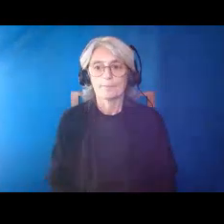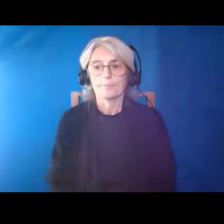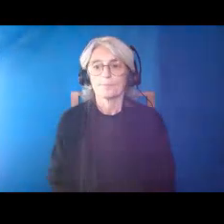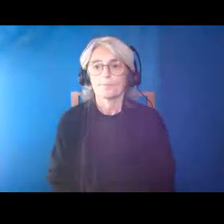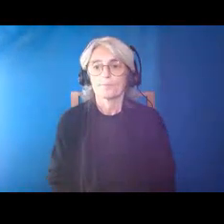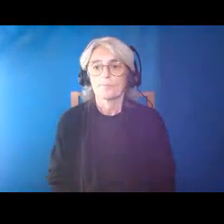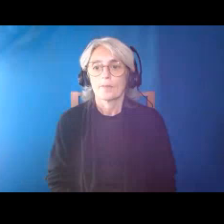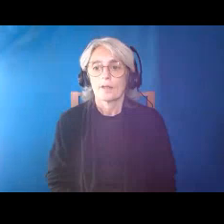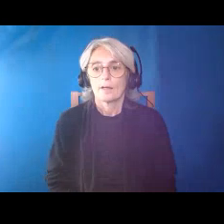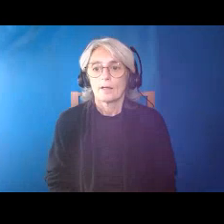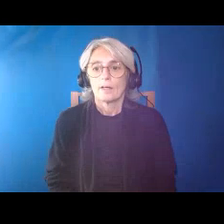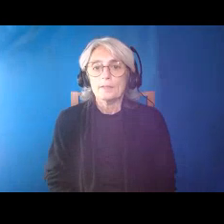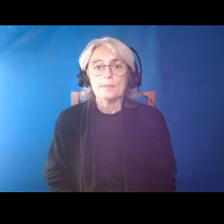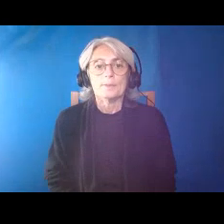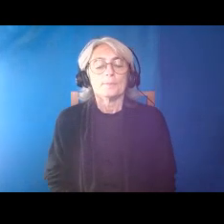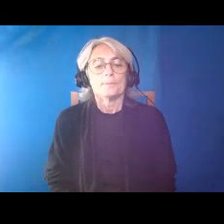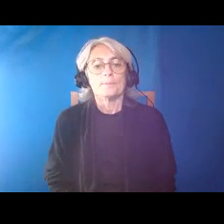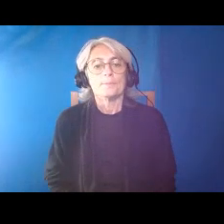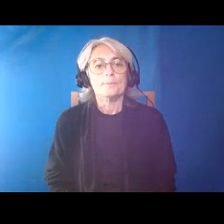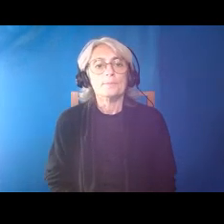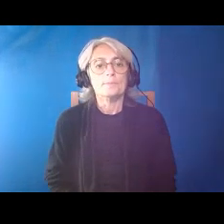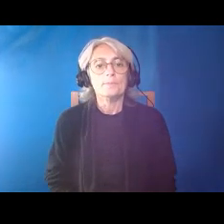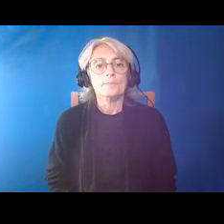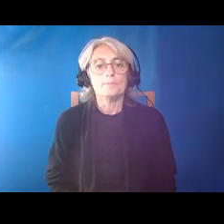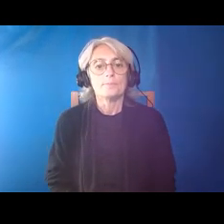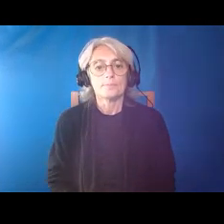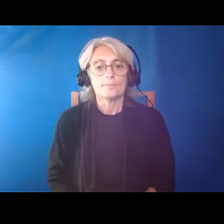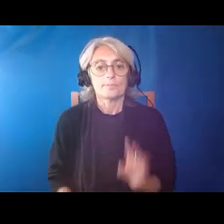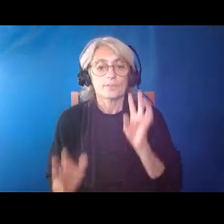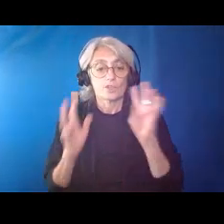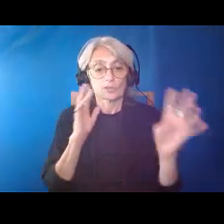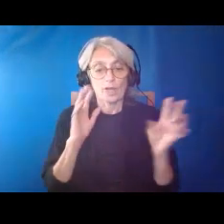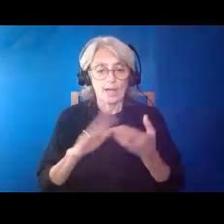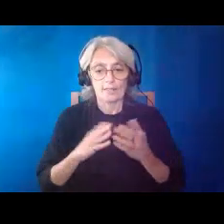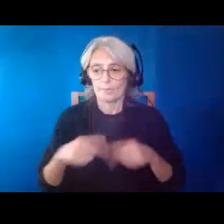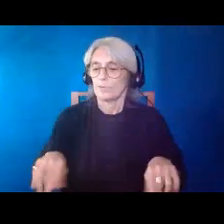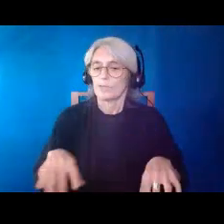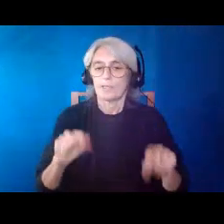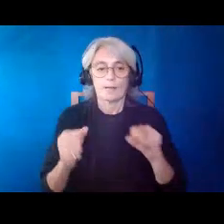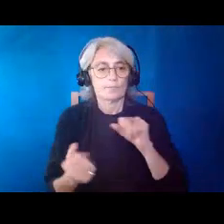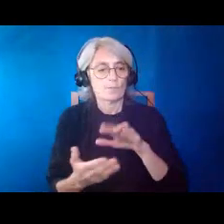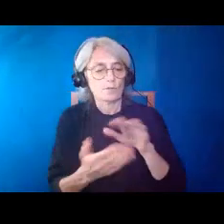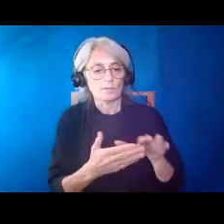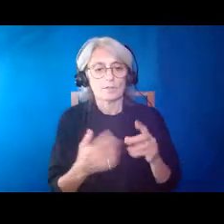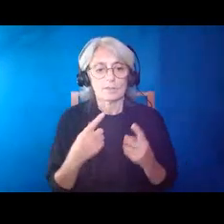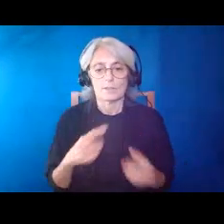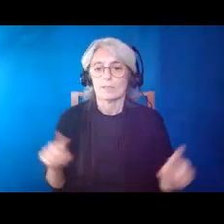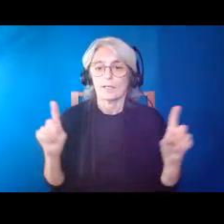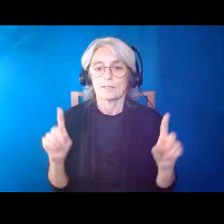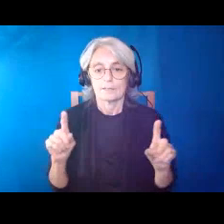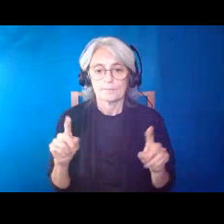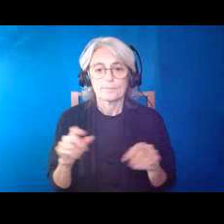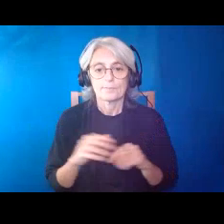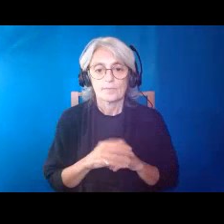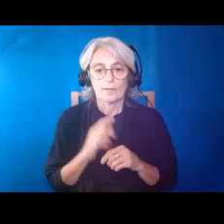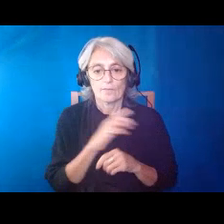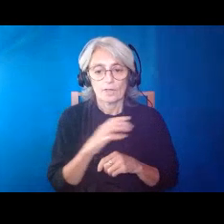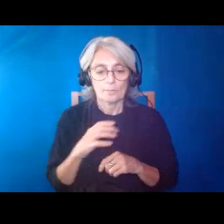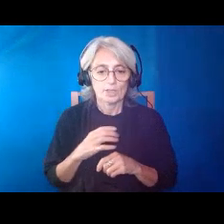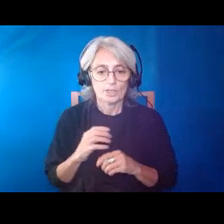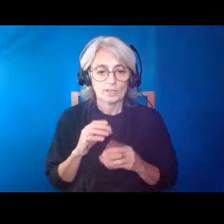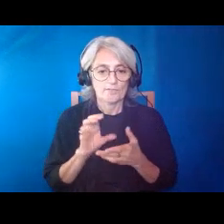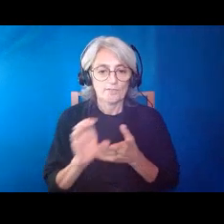These projects showcase the creative approaches communities in the region are taking to be successful in the Commission's competitive funding programs. And